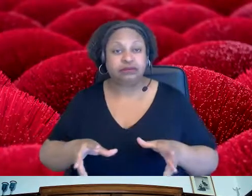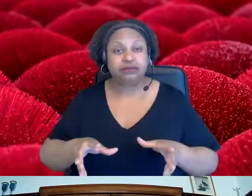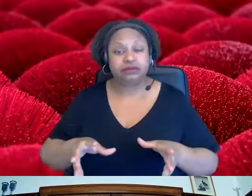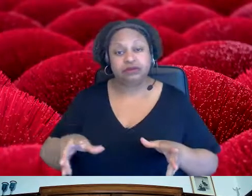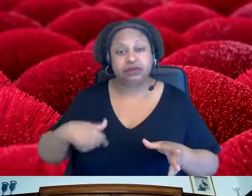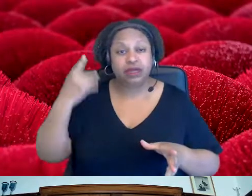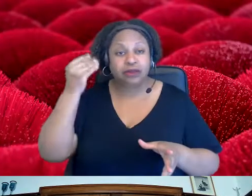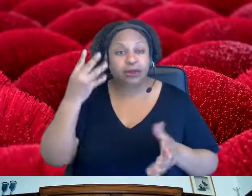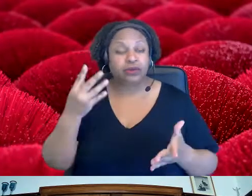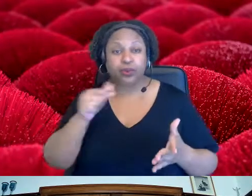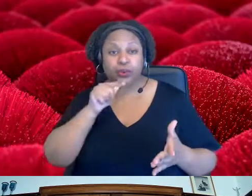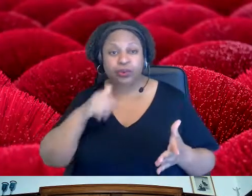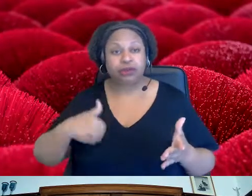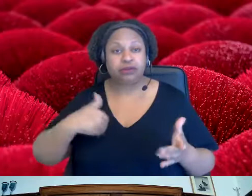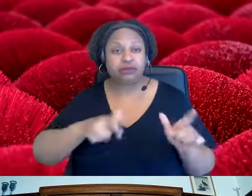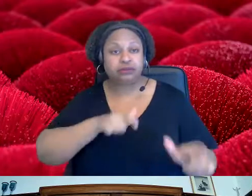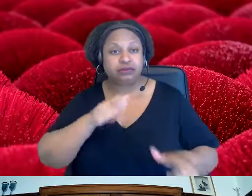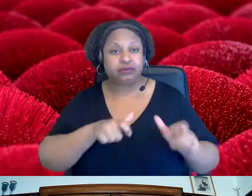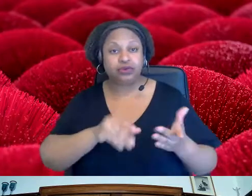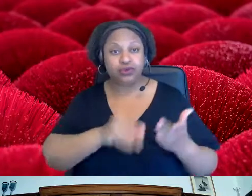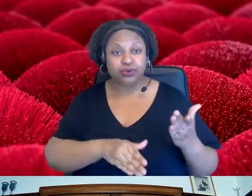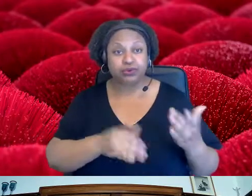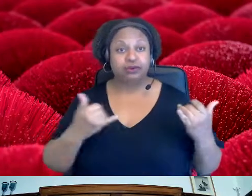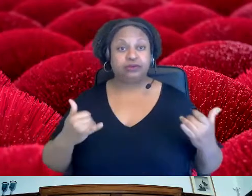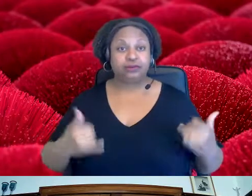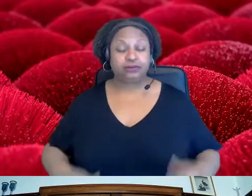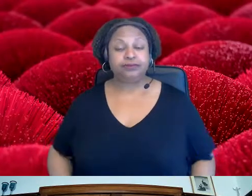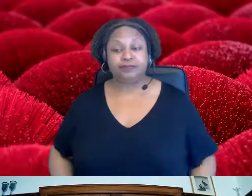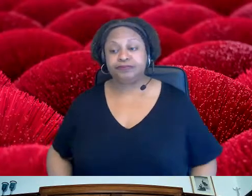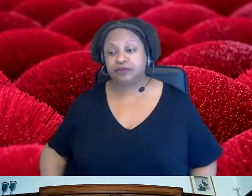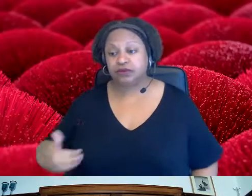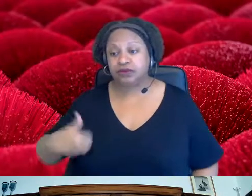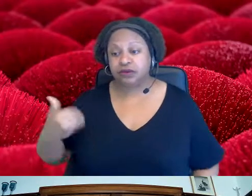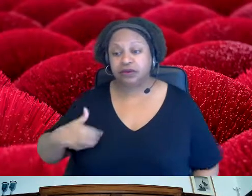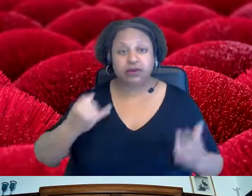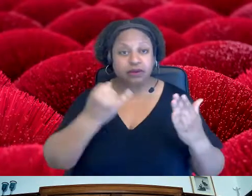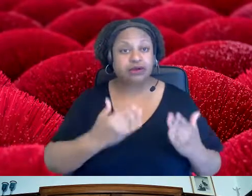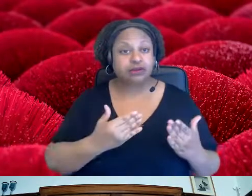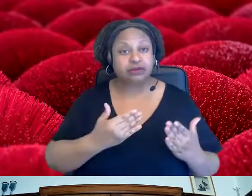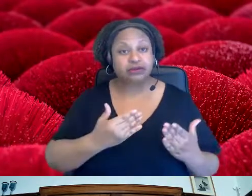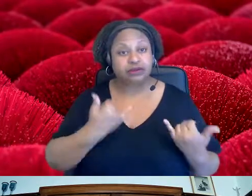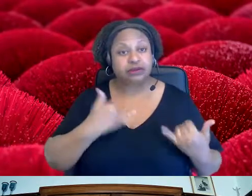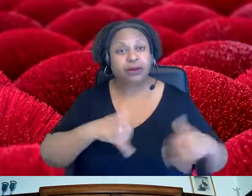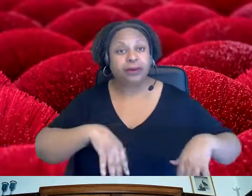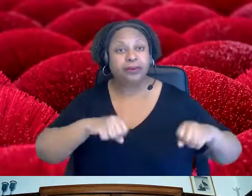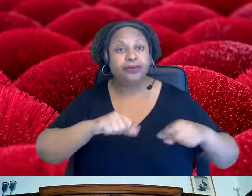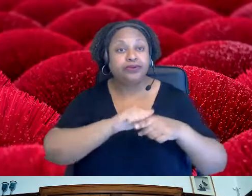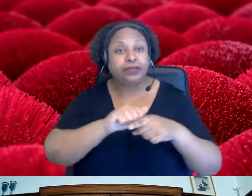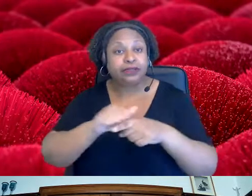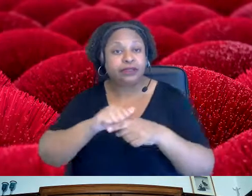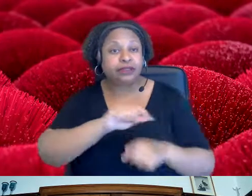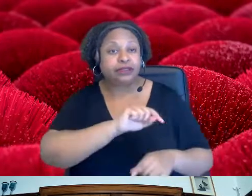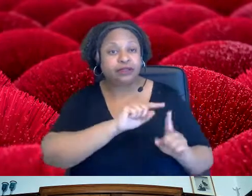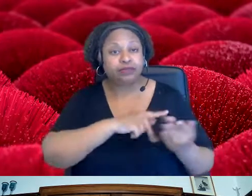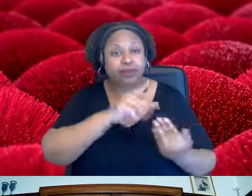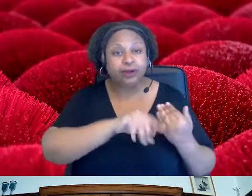students, a lot of young artists going through their training program of choice, and